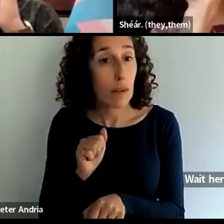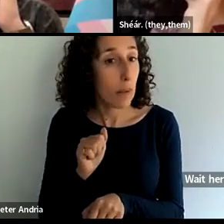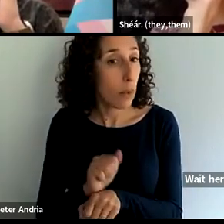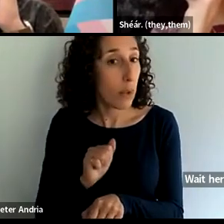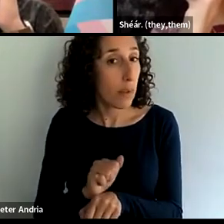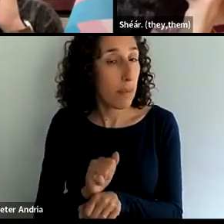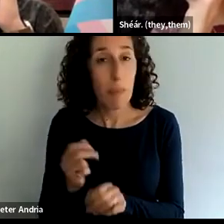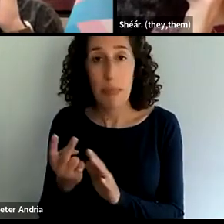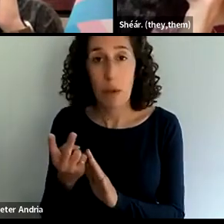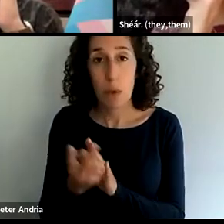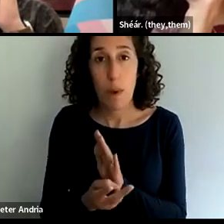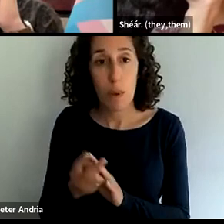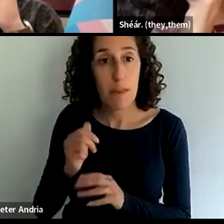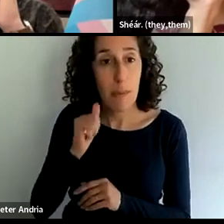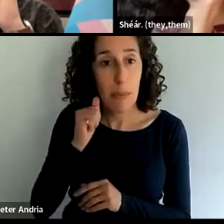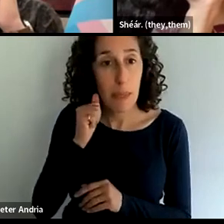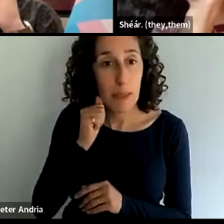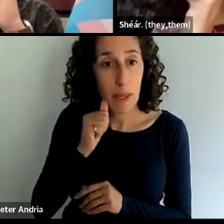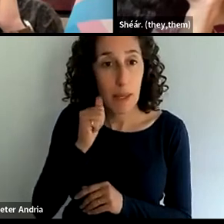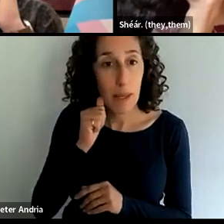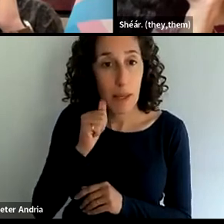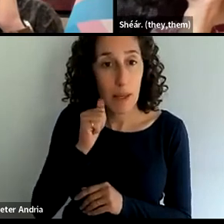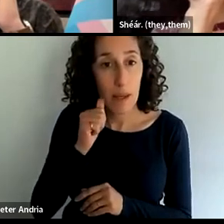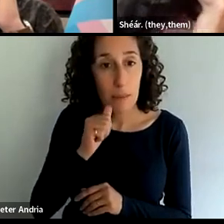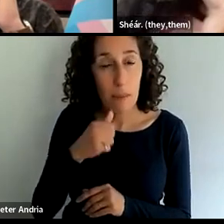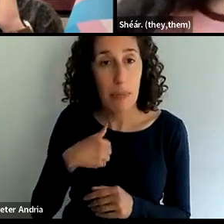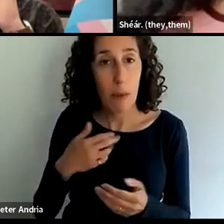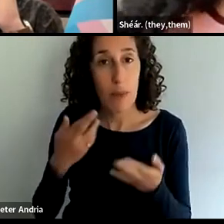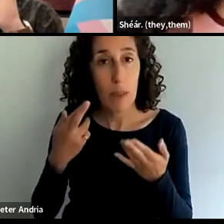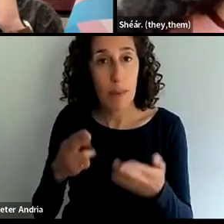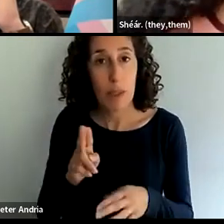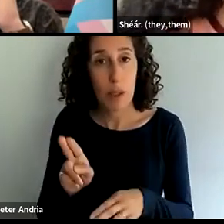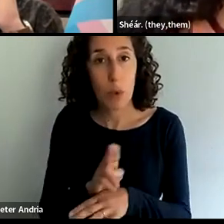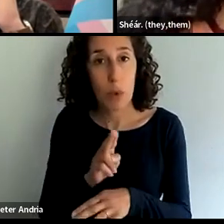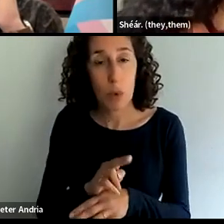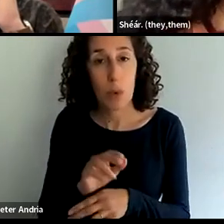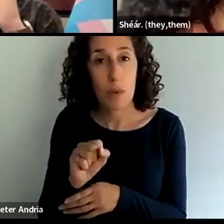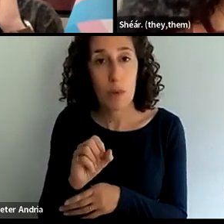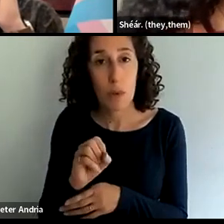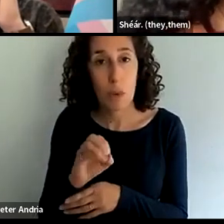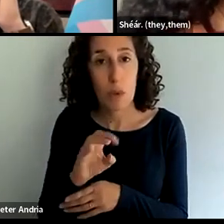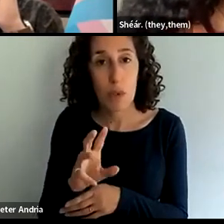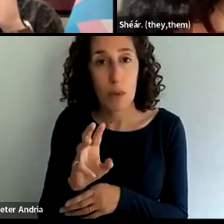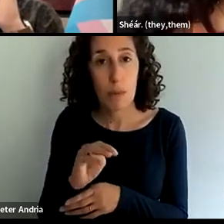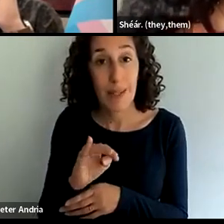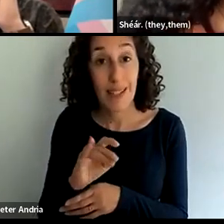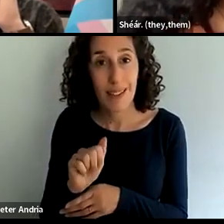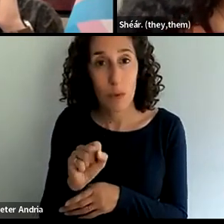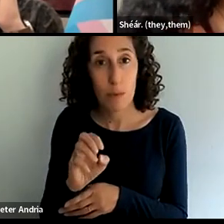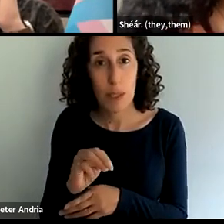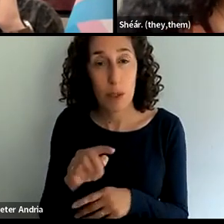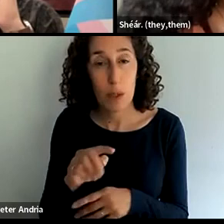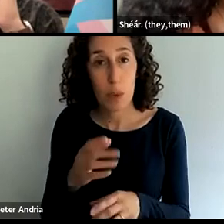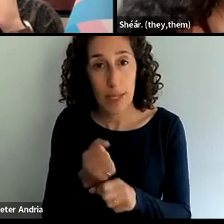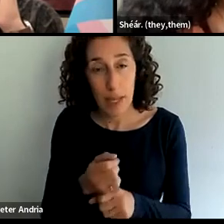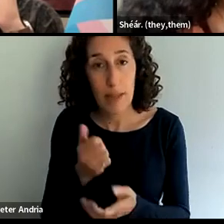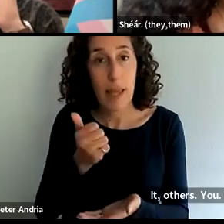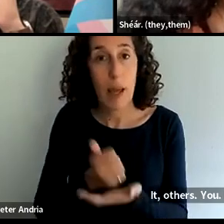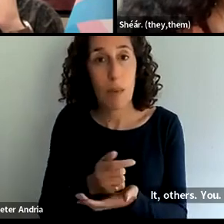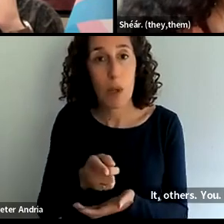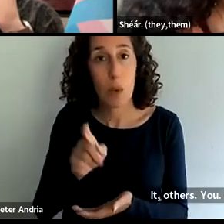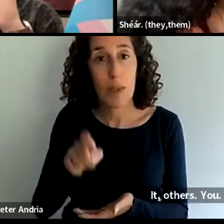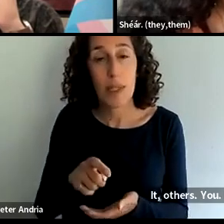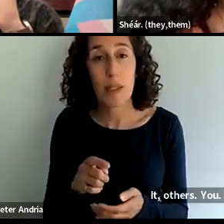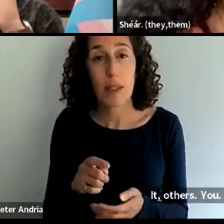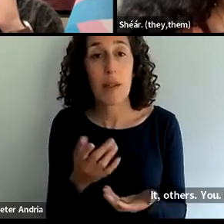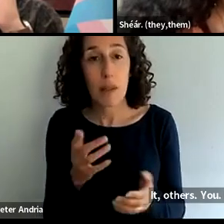others. Use social media, use your social media to get the help that you need. Ask